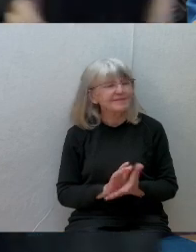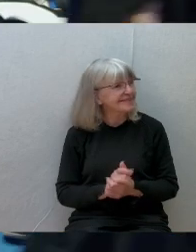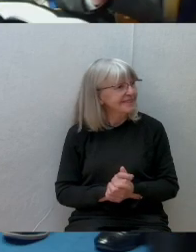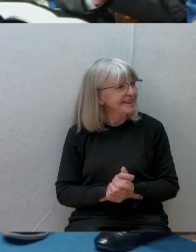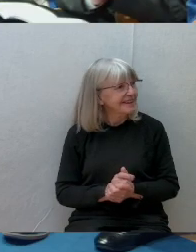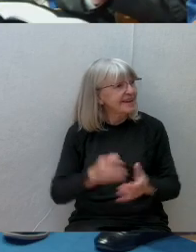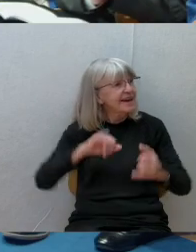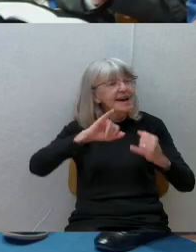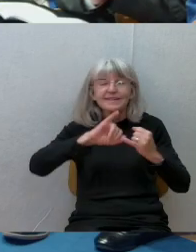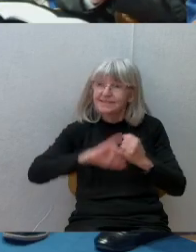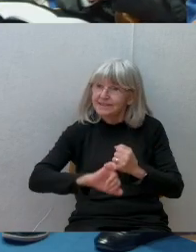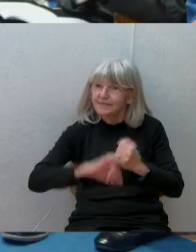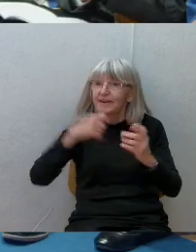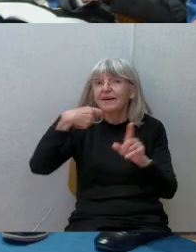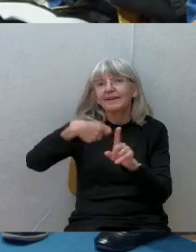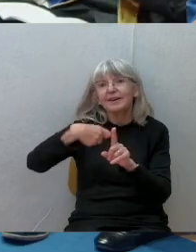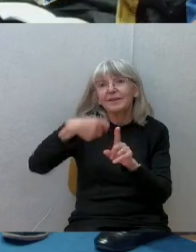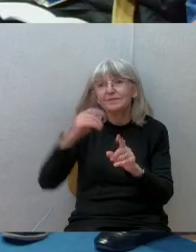Stephen Keir.